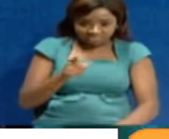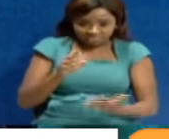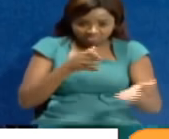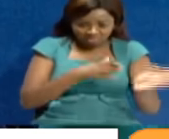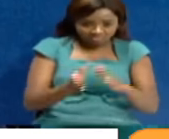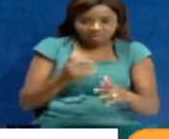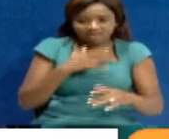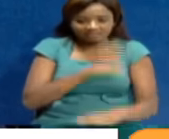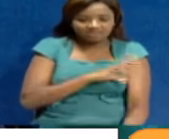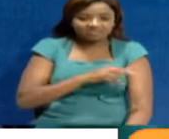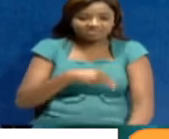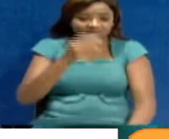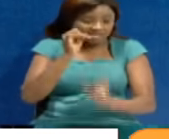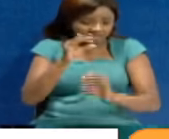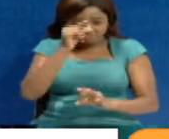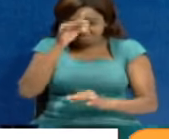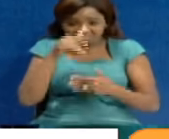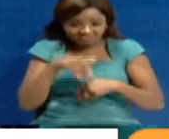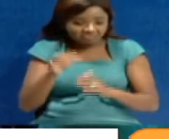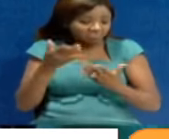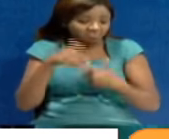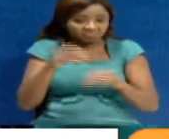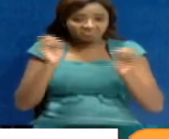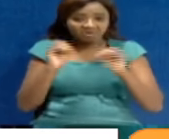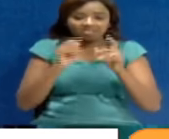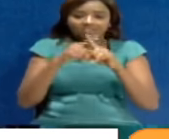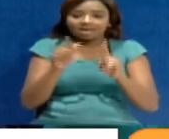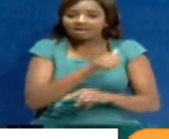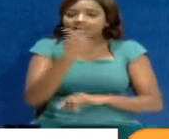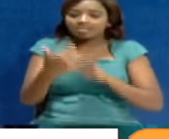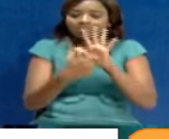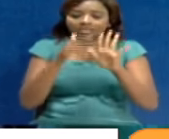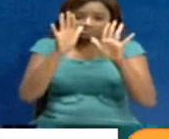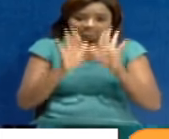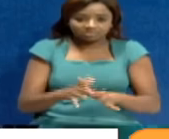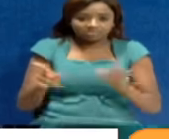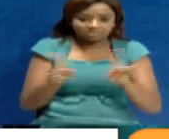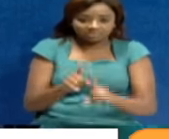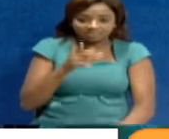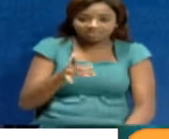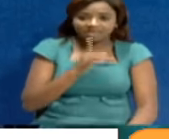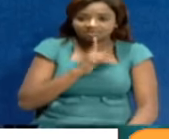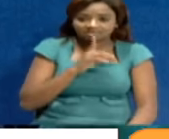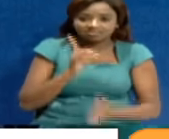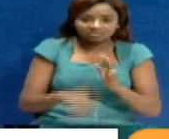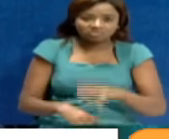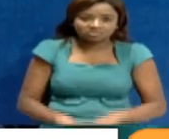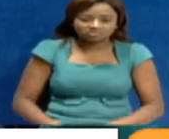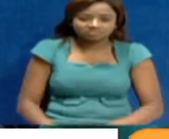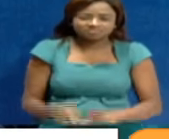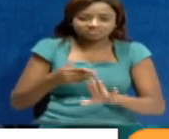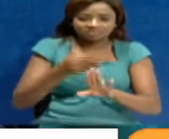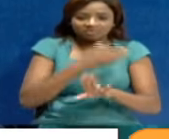litigation, whether government complies or not. But there's an important point that would go to the former Attorney